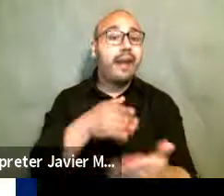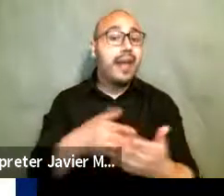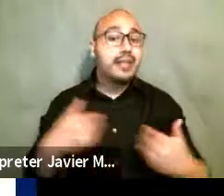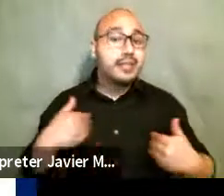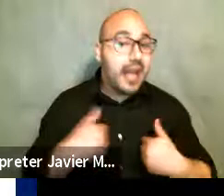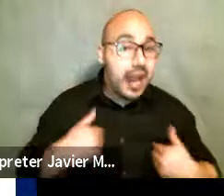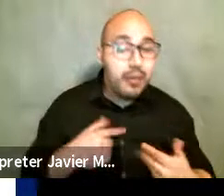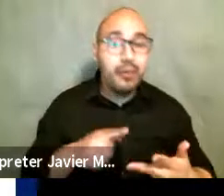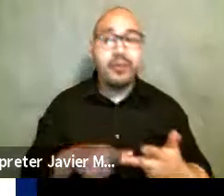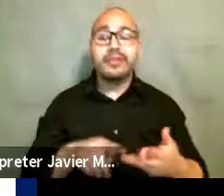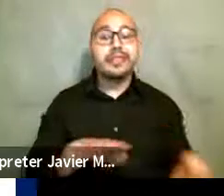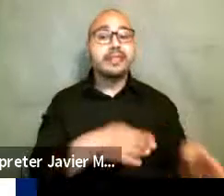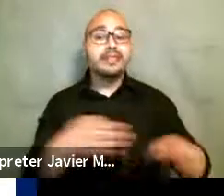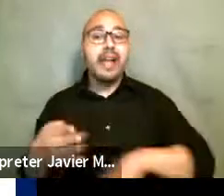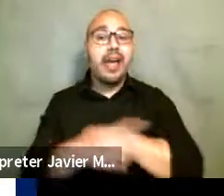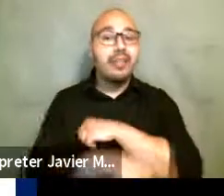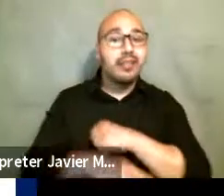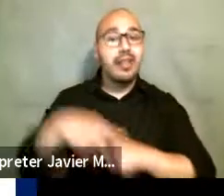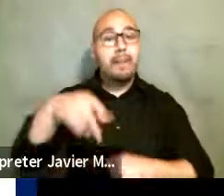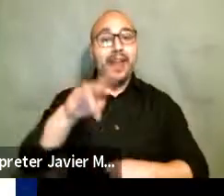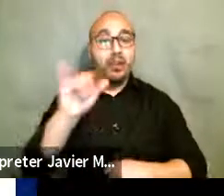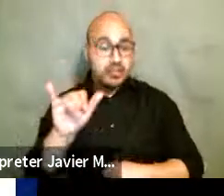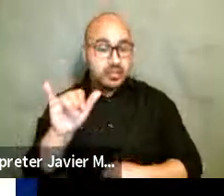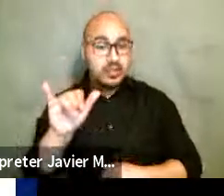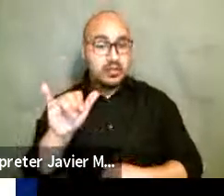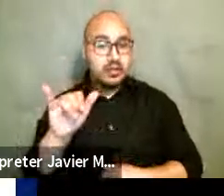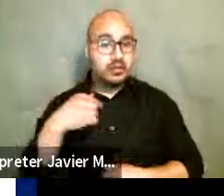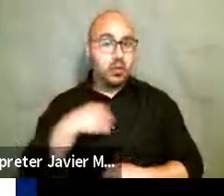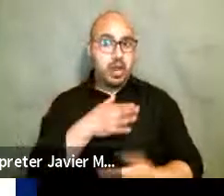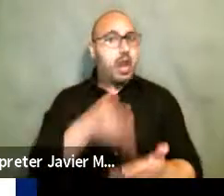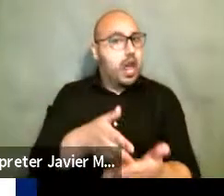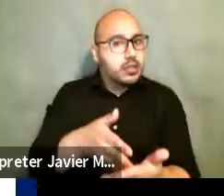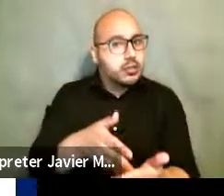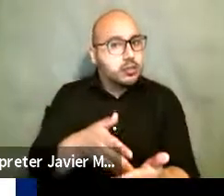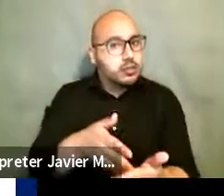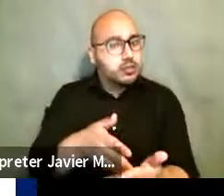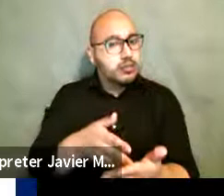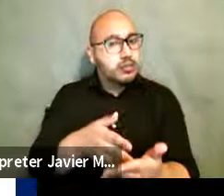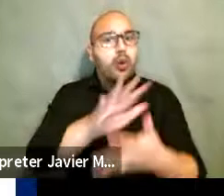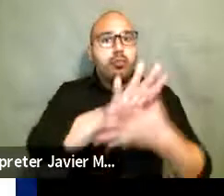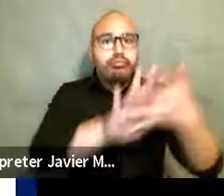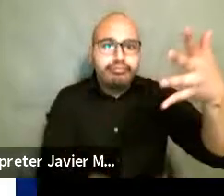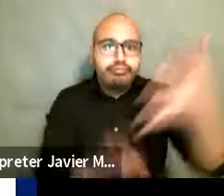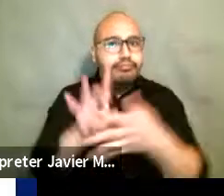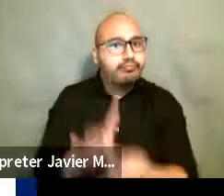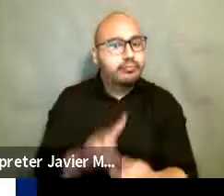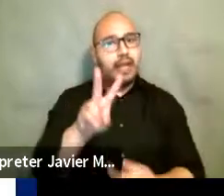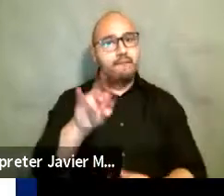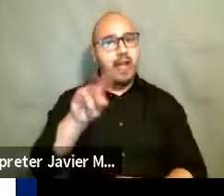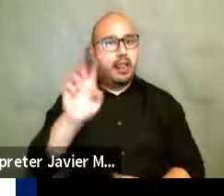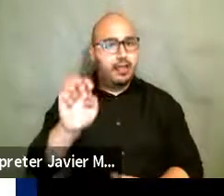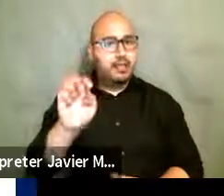the death penalty that we're against, or many other different aspects of violence in